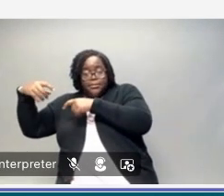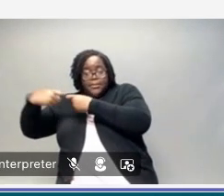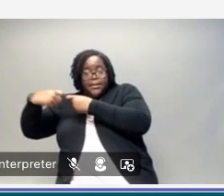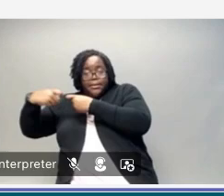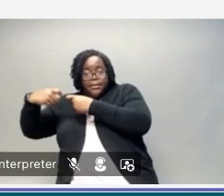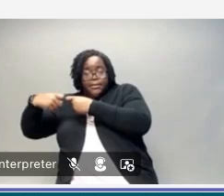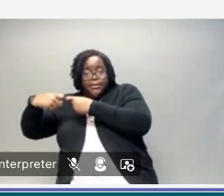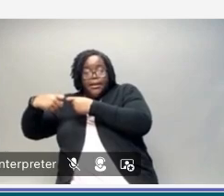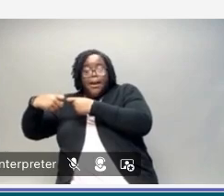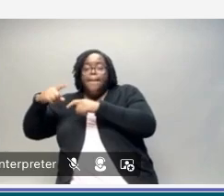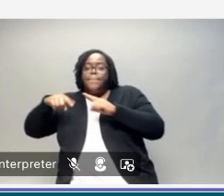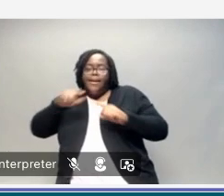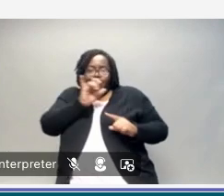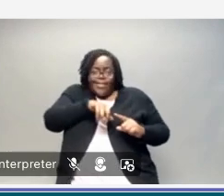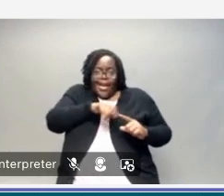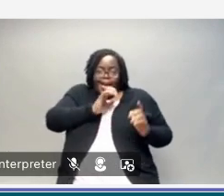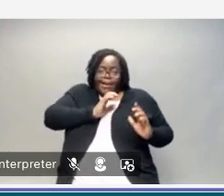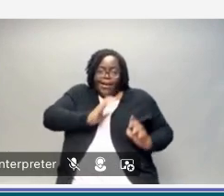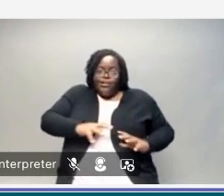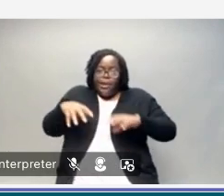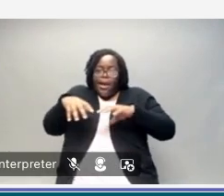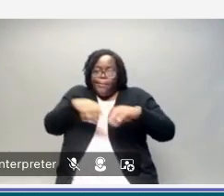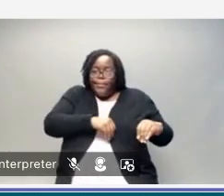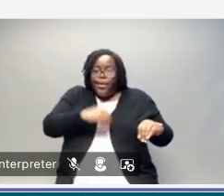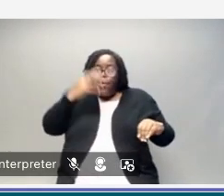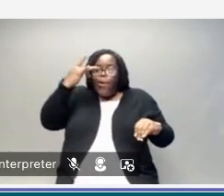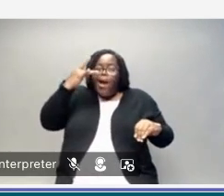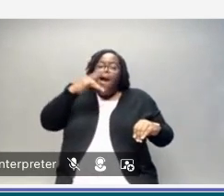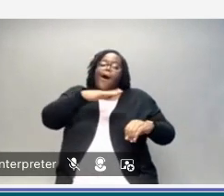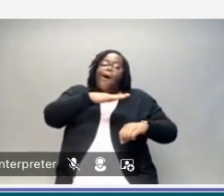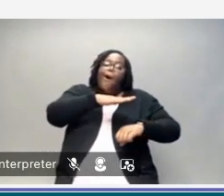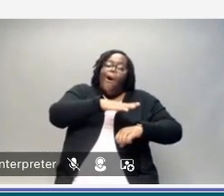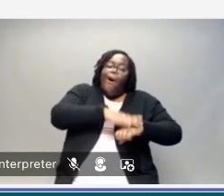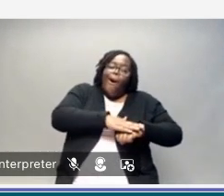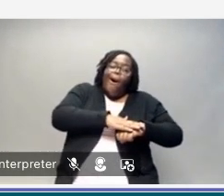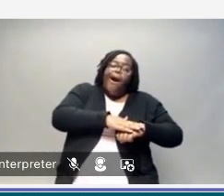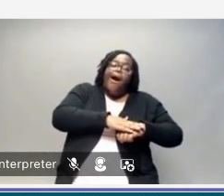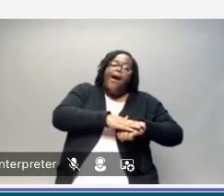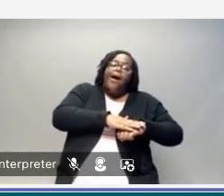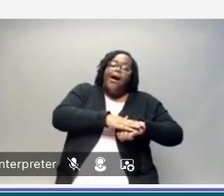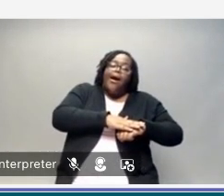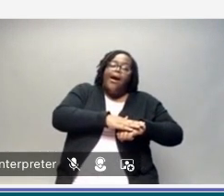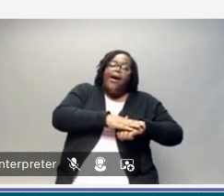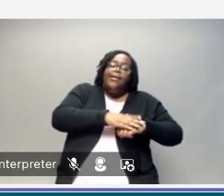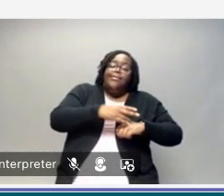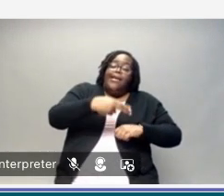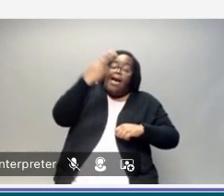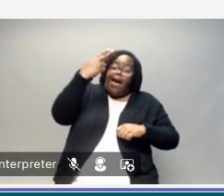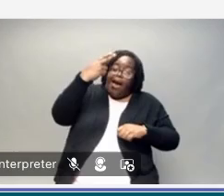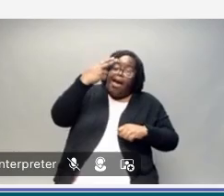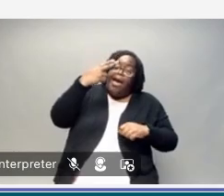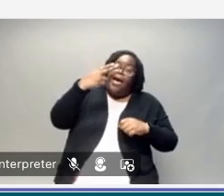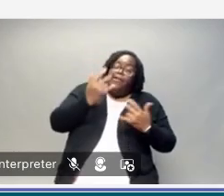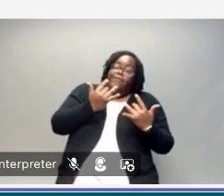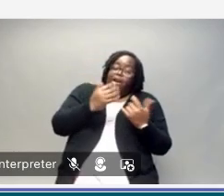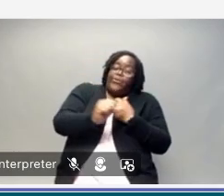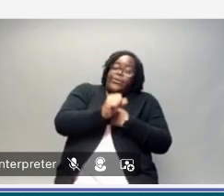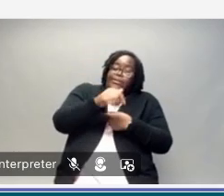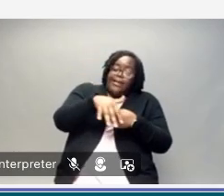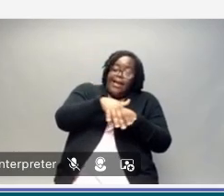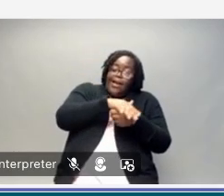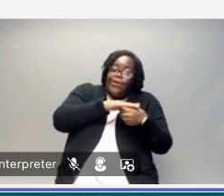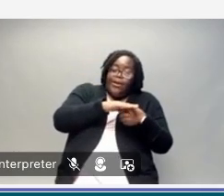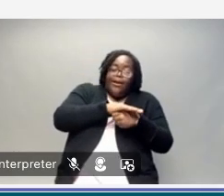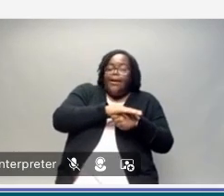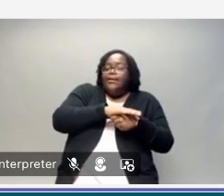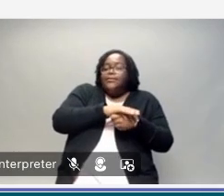the, is de-energized because they are on the line that is in the high fire risk area. And there's no way to keep